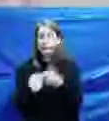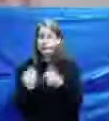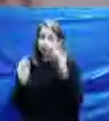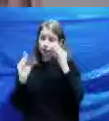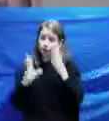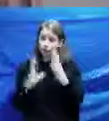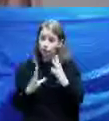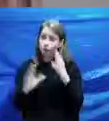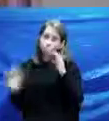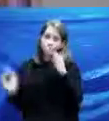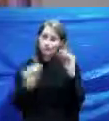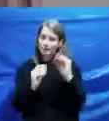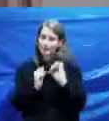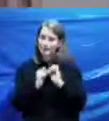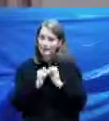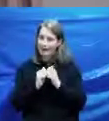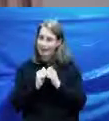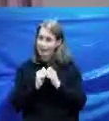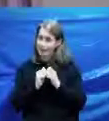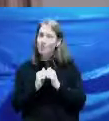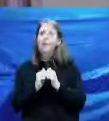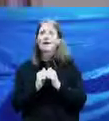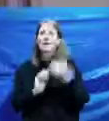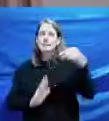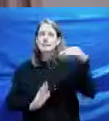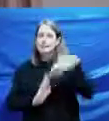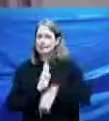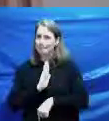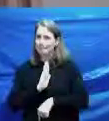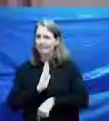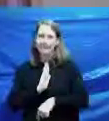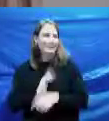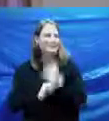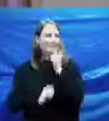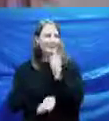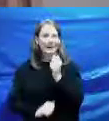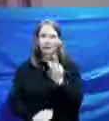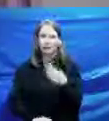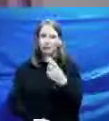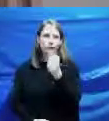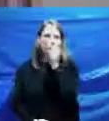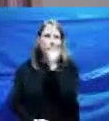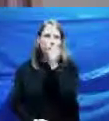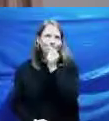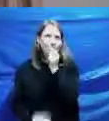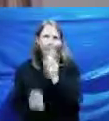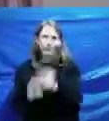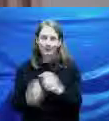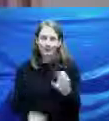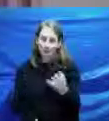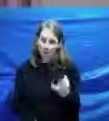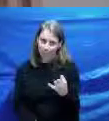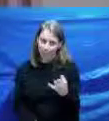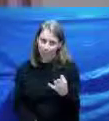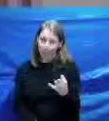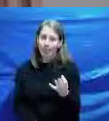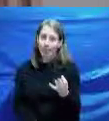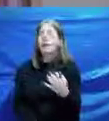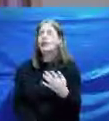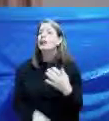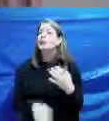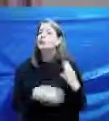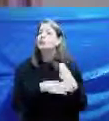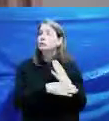need a lot of different ways for teachers to understand how to reach all kids in their class. ways to have share practices with